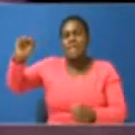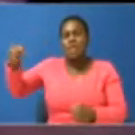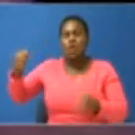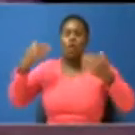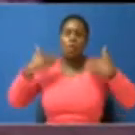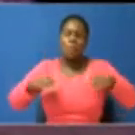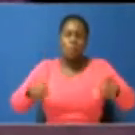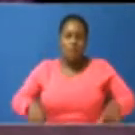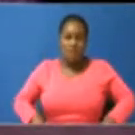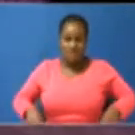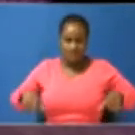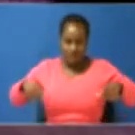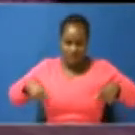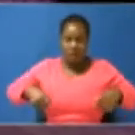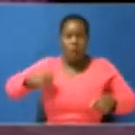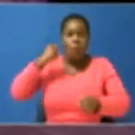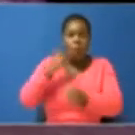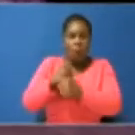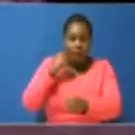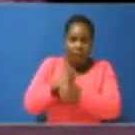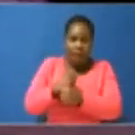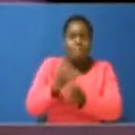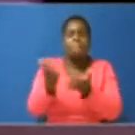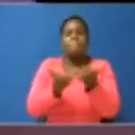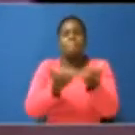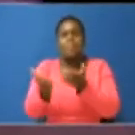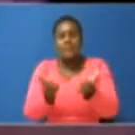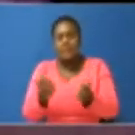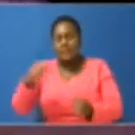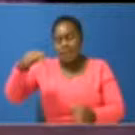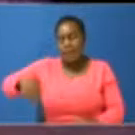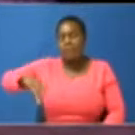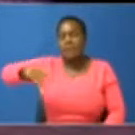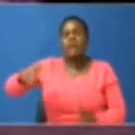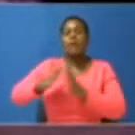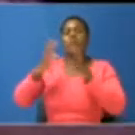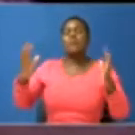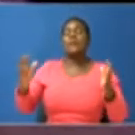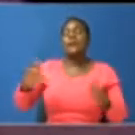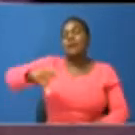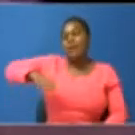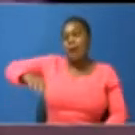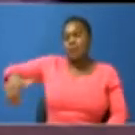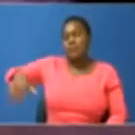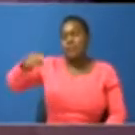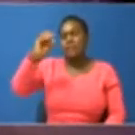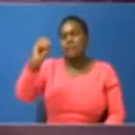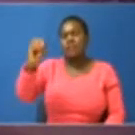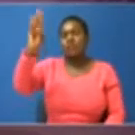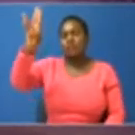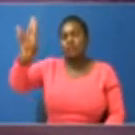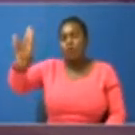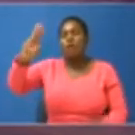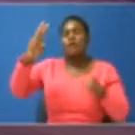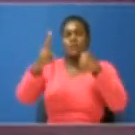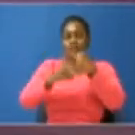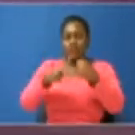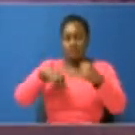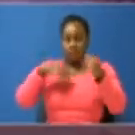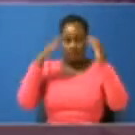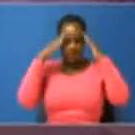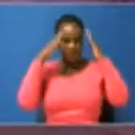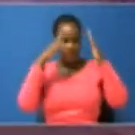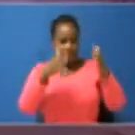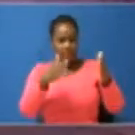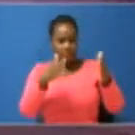people live work and do business around the capital city that is county 047 so we are keeping an eye